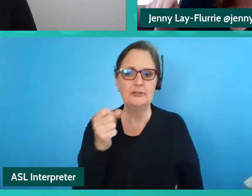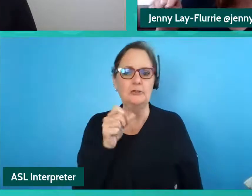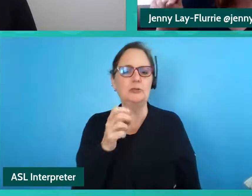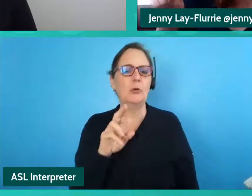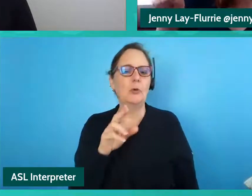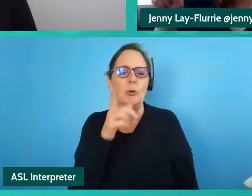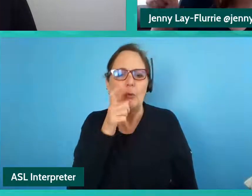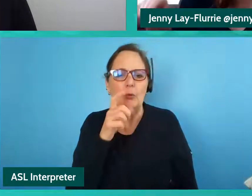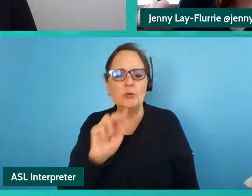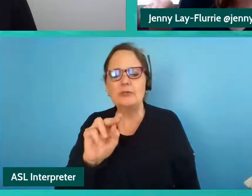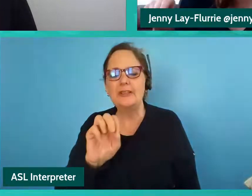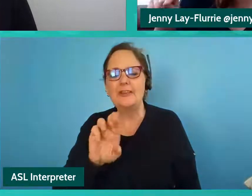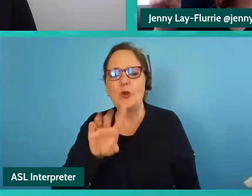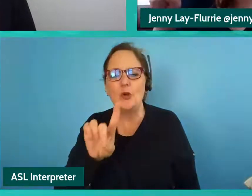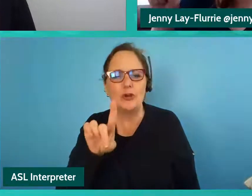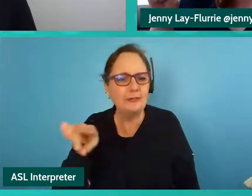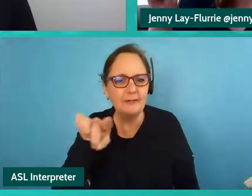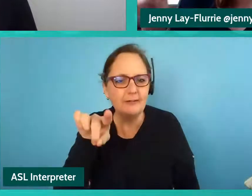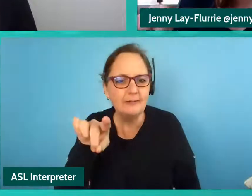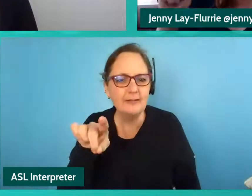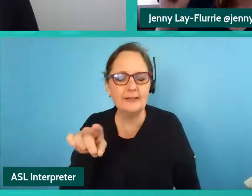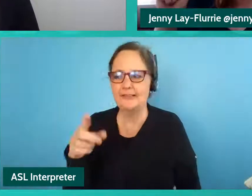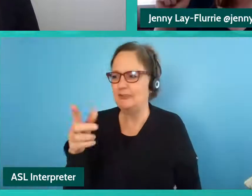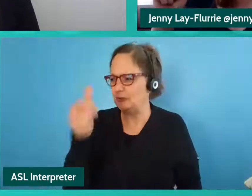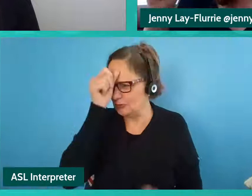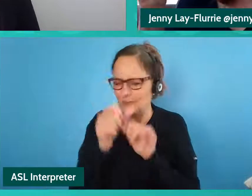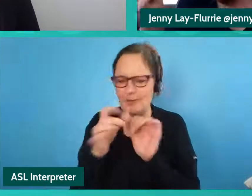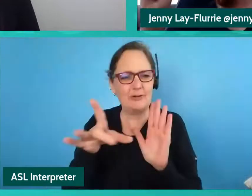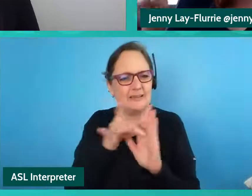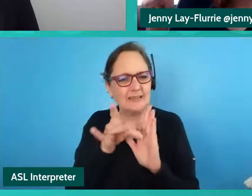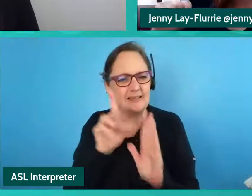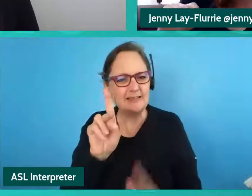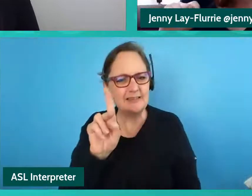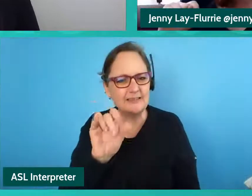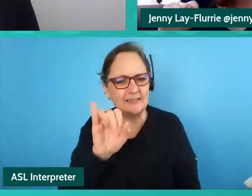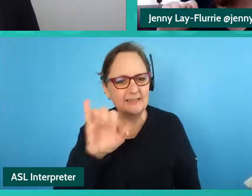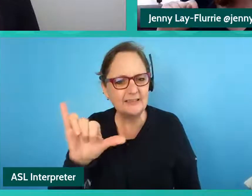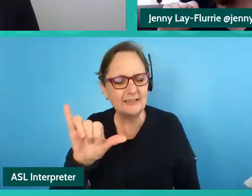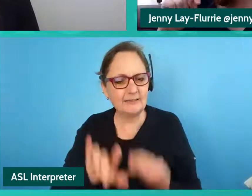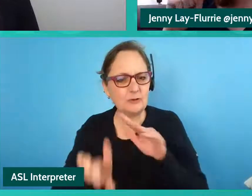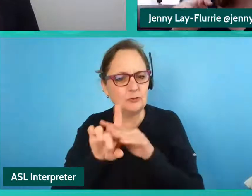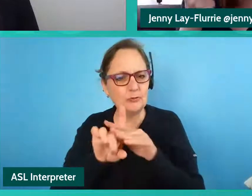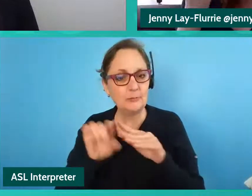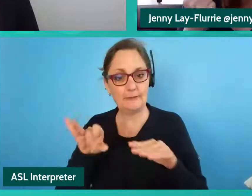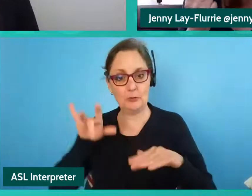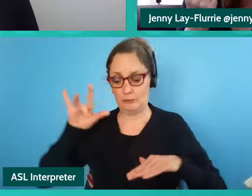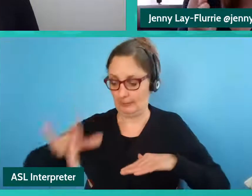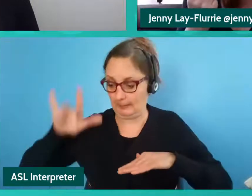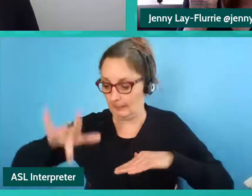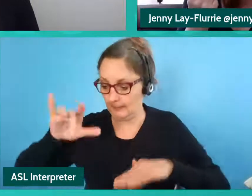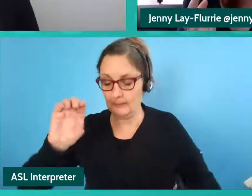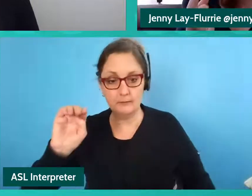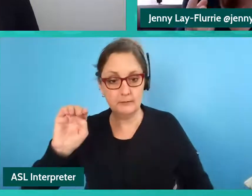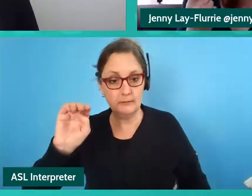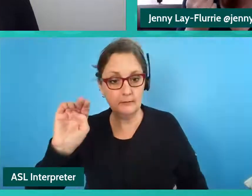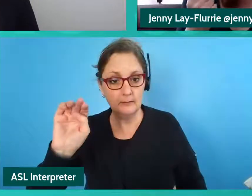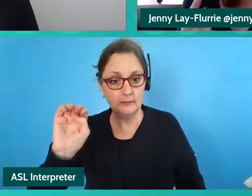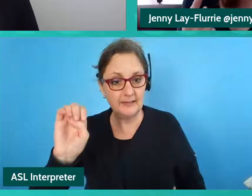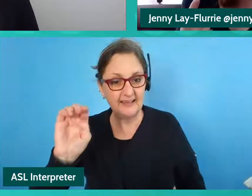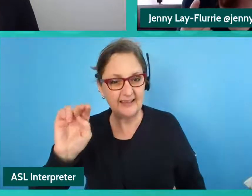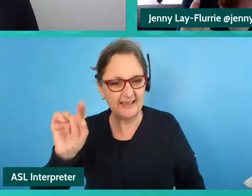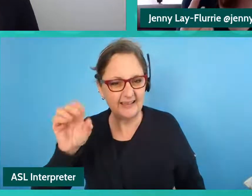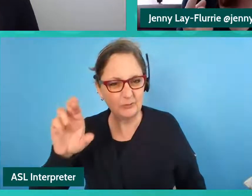that sticky keys that pops up occasionally if you hit enter too many times, that was actually one of our